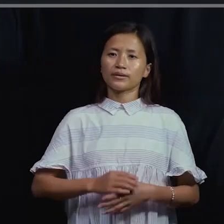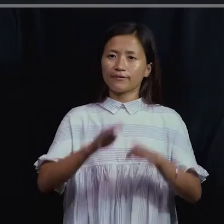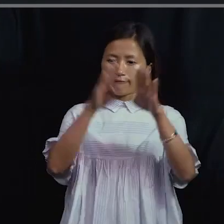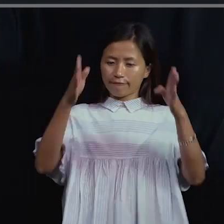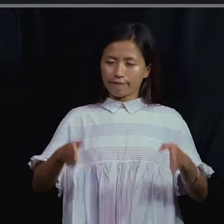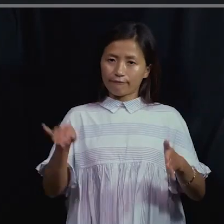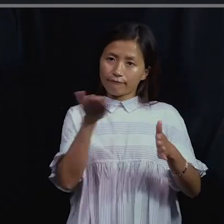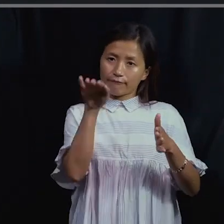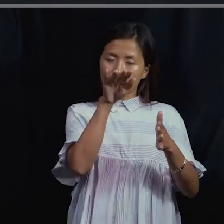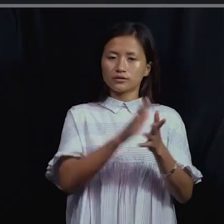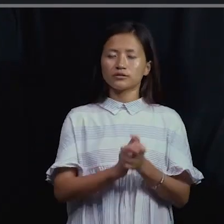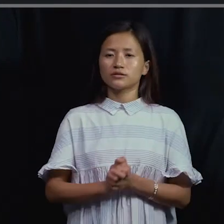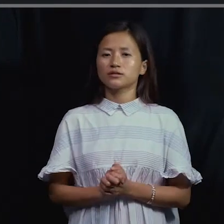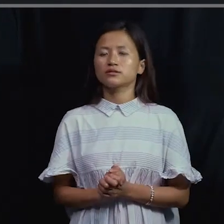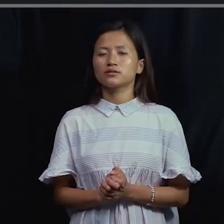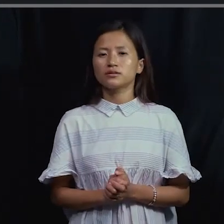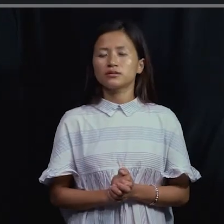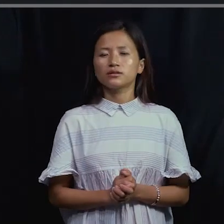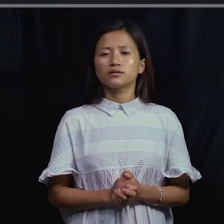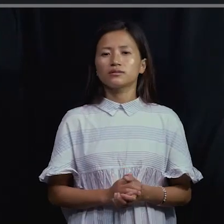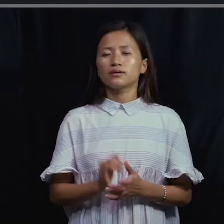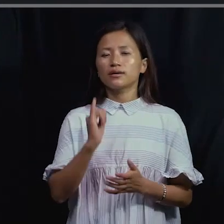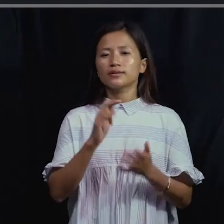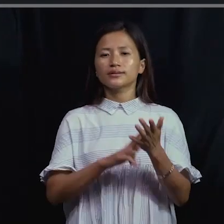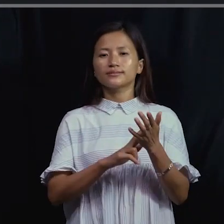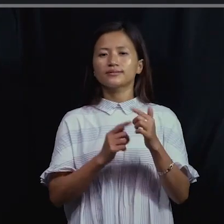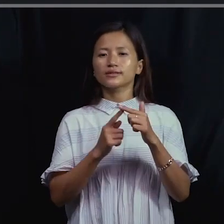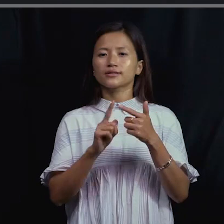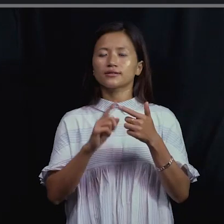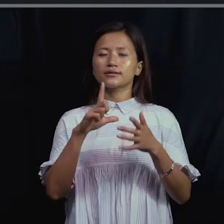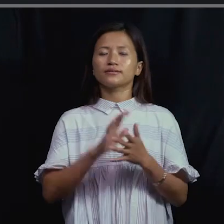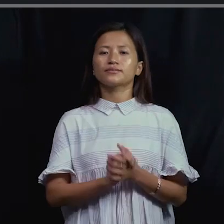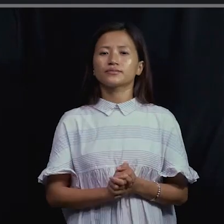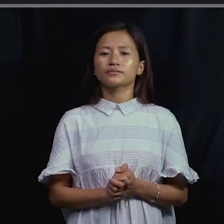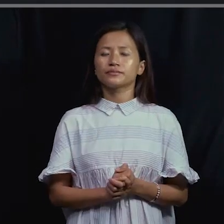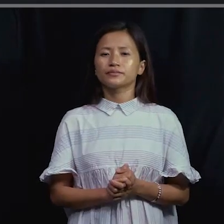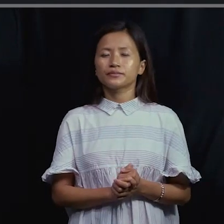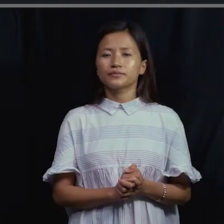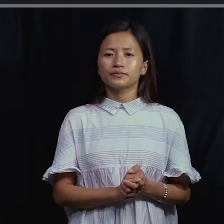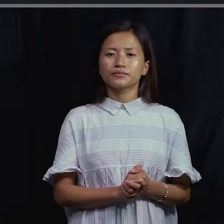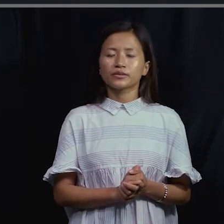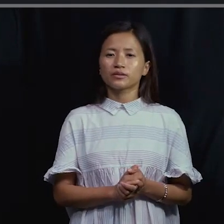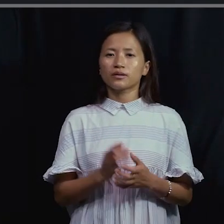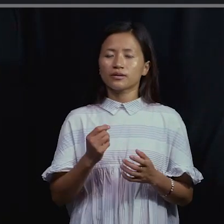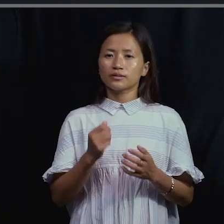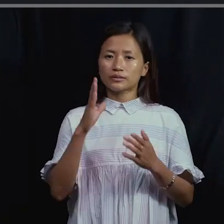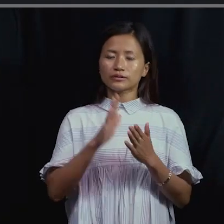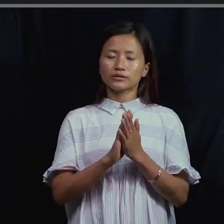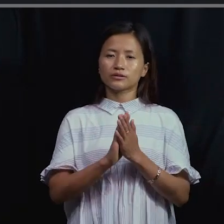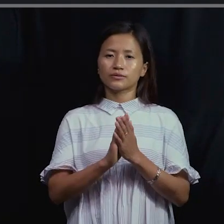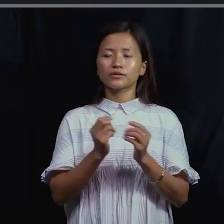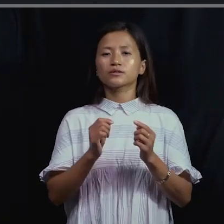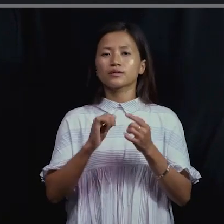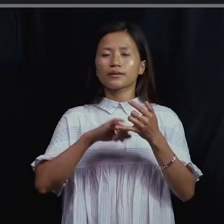So the intellectual being is, you know, we can say reaches its peak also,